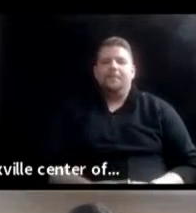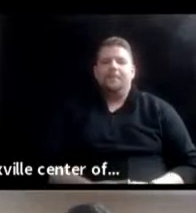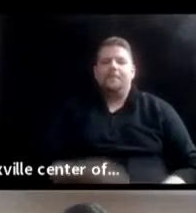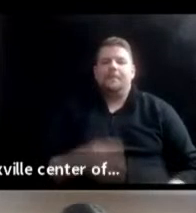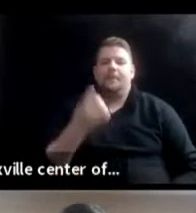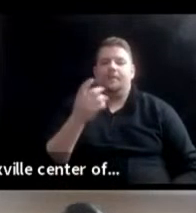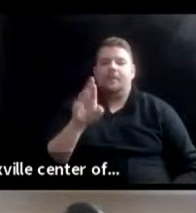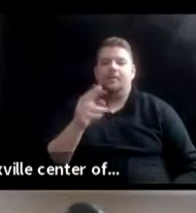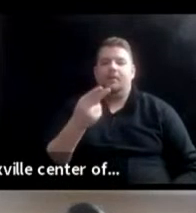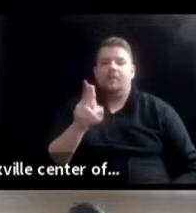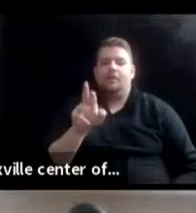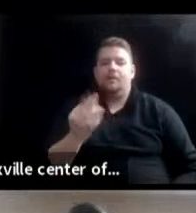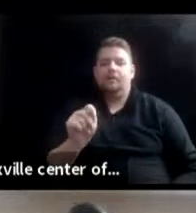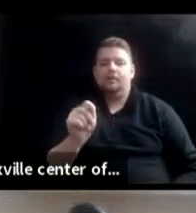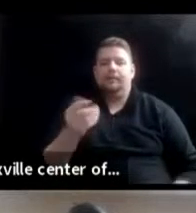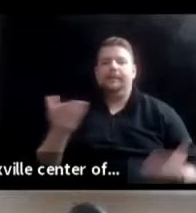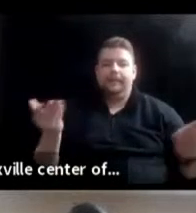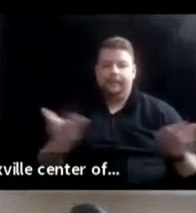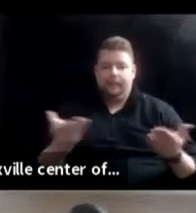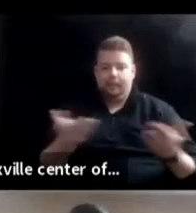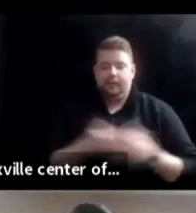Dr. Hurd? Here.